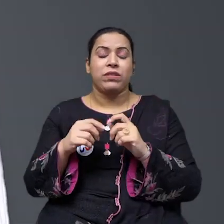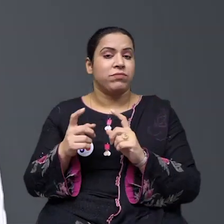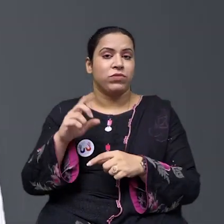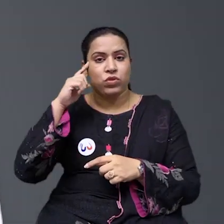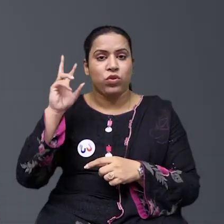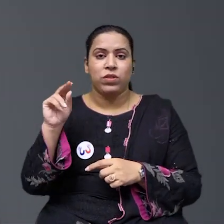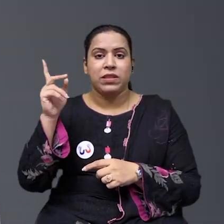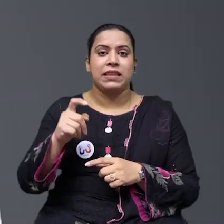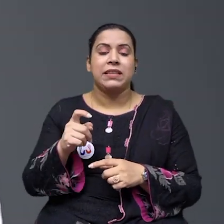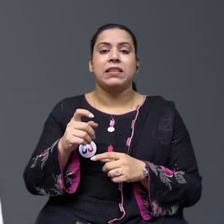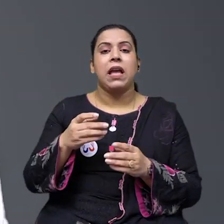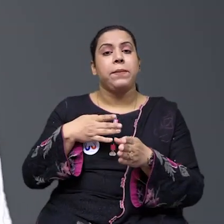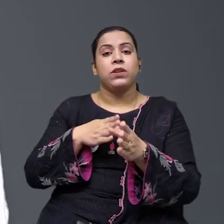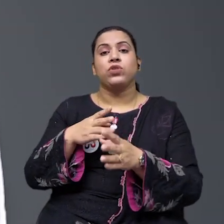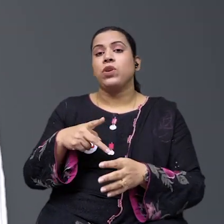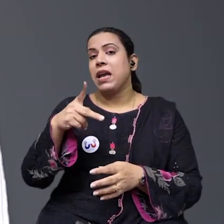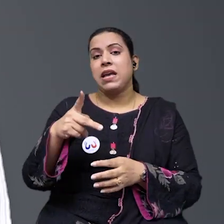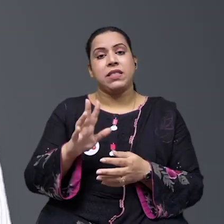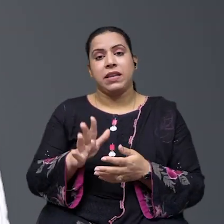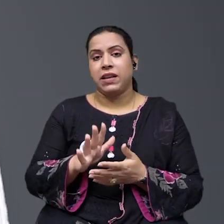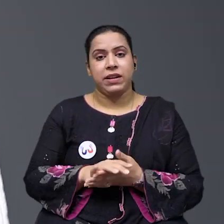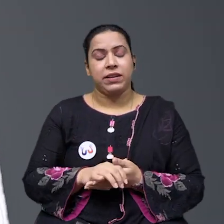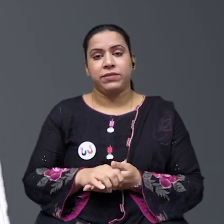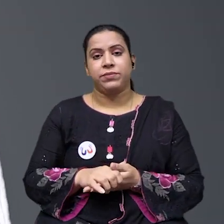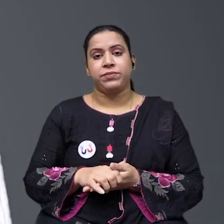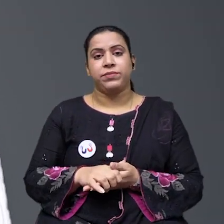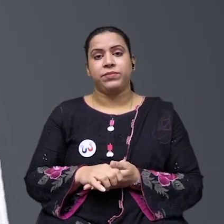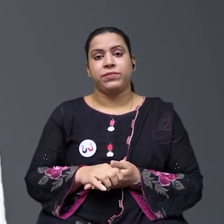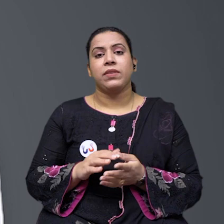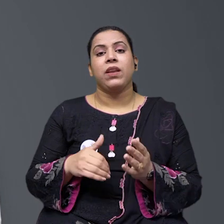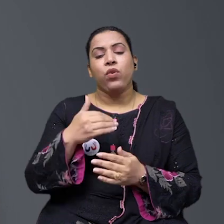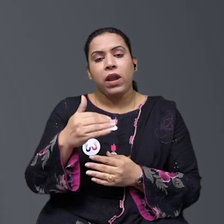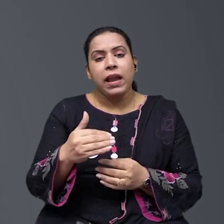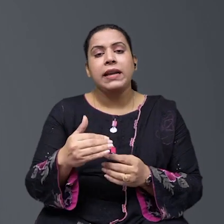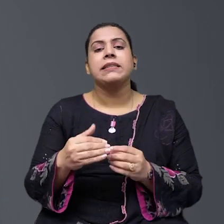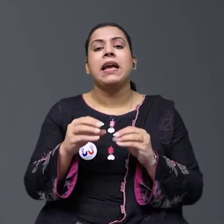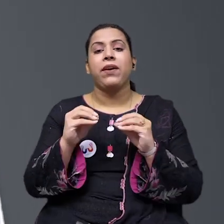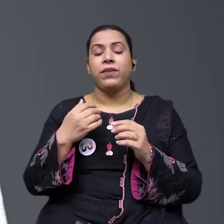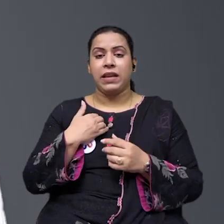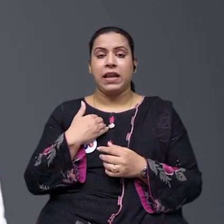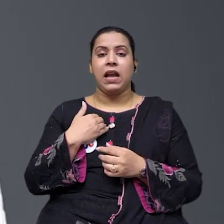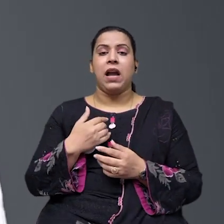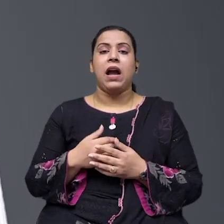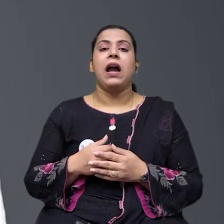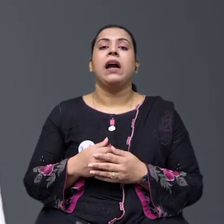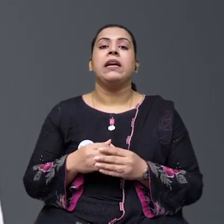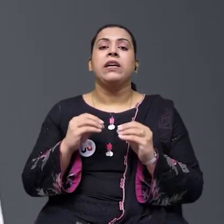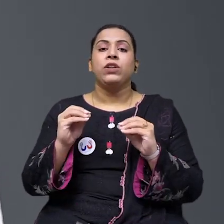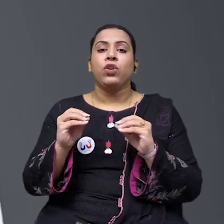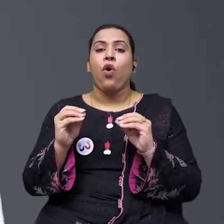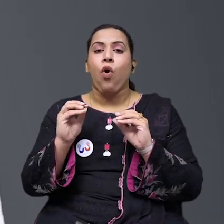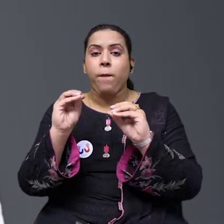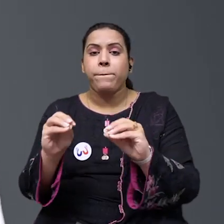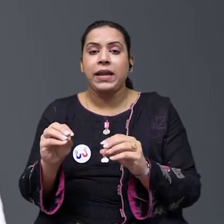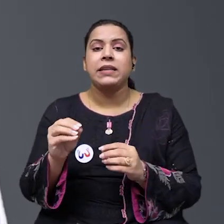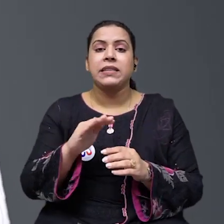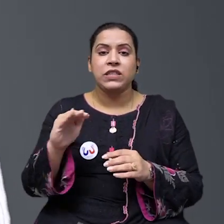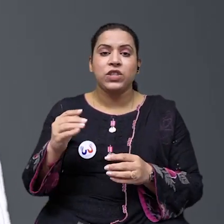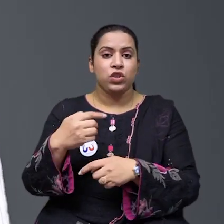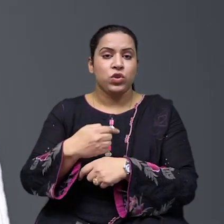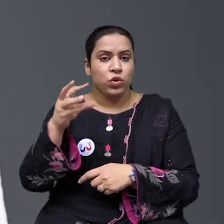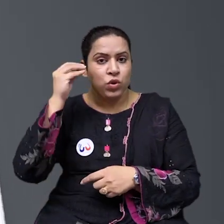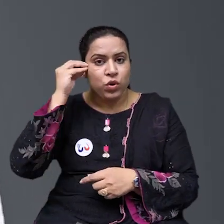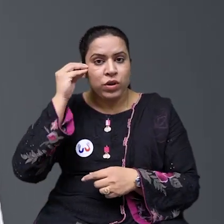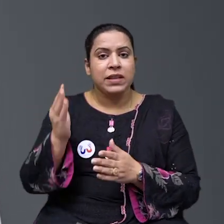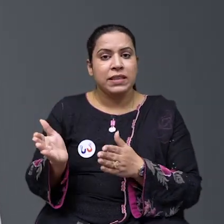be able to pursue it as a career. I'm more of a humanities student, and hence the romanticizing of my images and